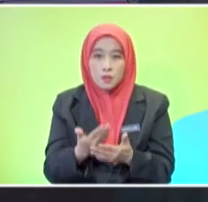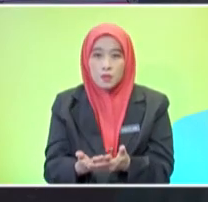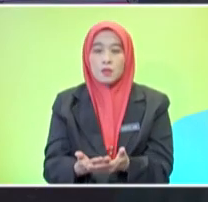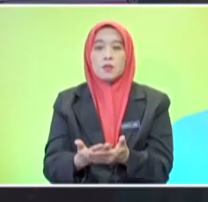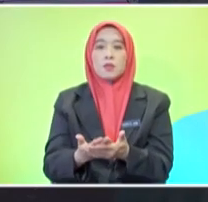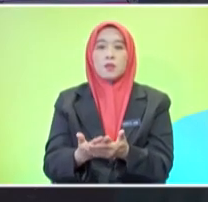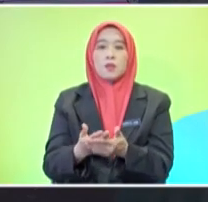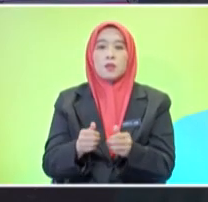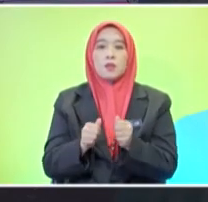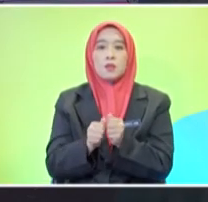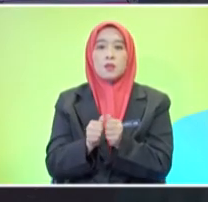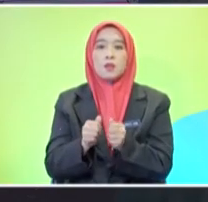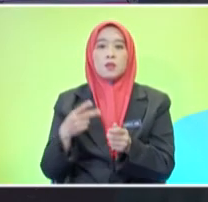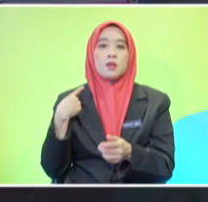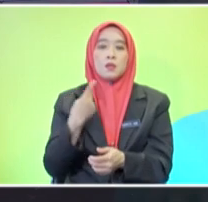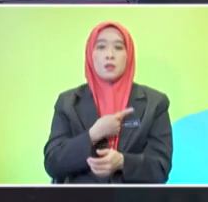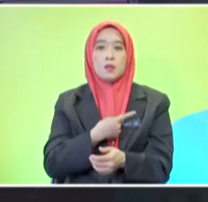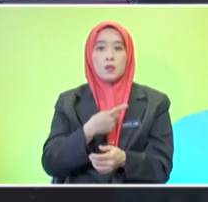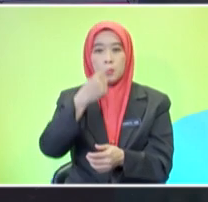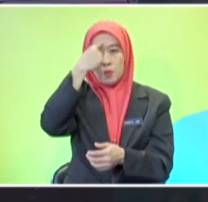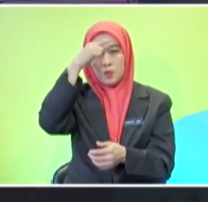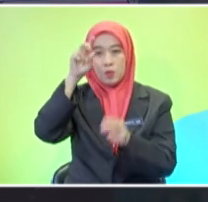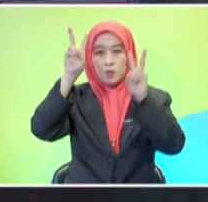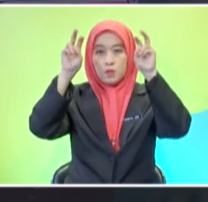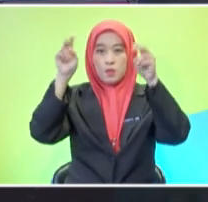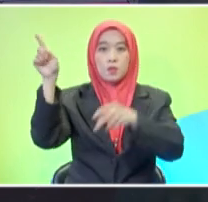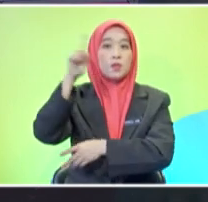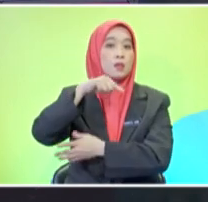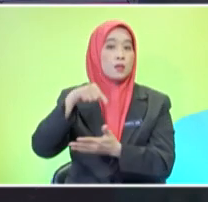All right, Mr. Q, for today's topic, what is it?